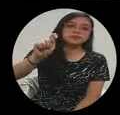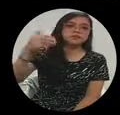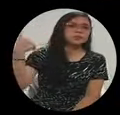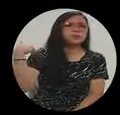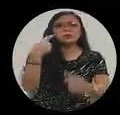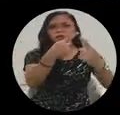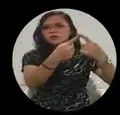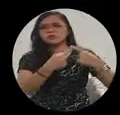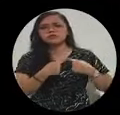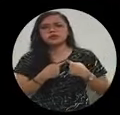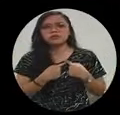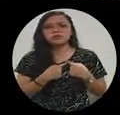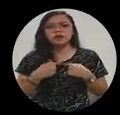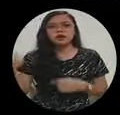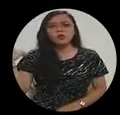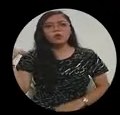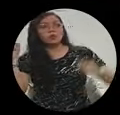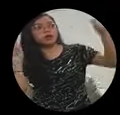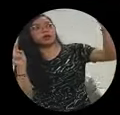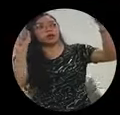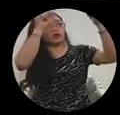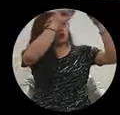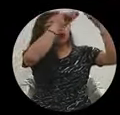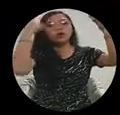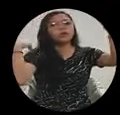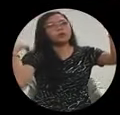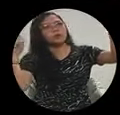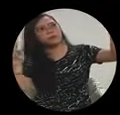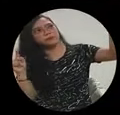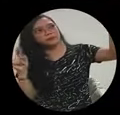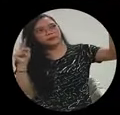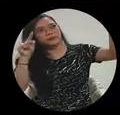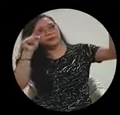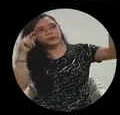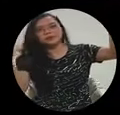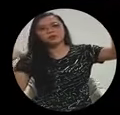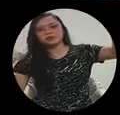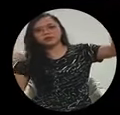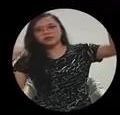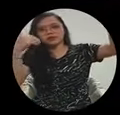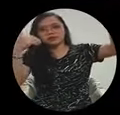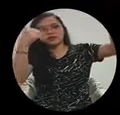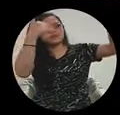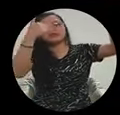I have not attained the goal that I want to have.